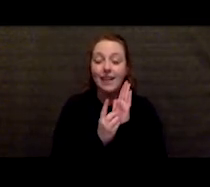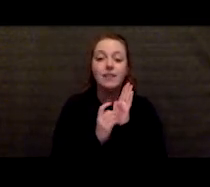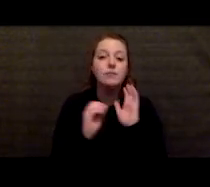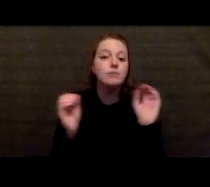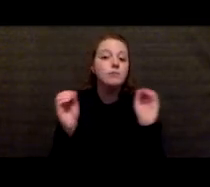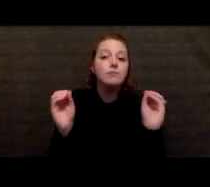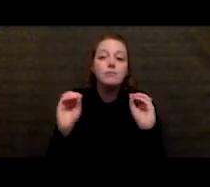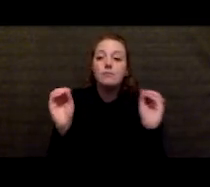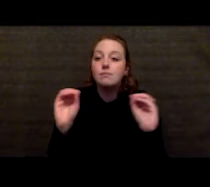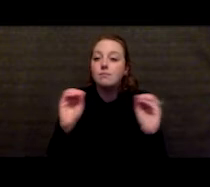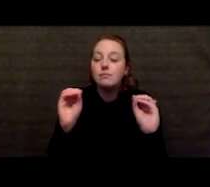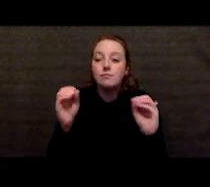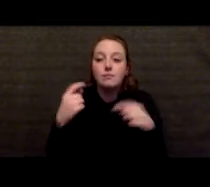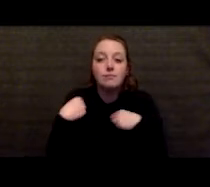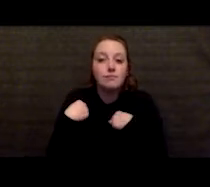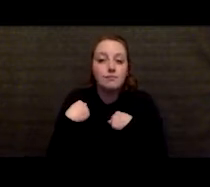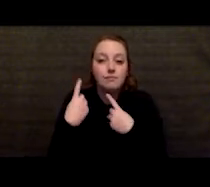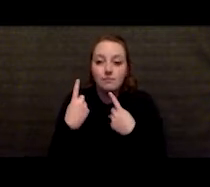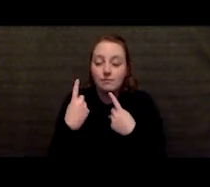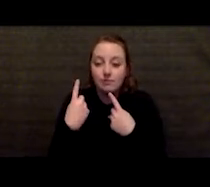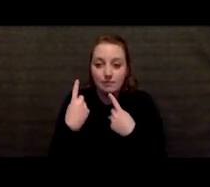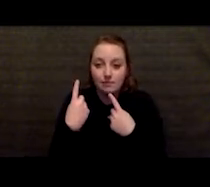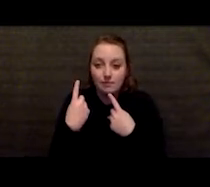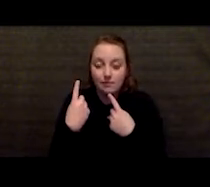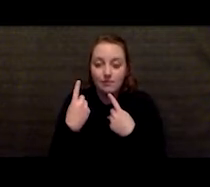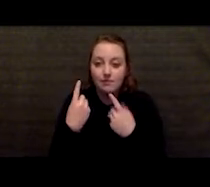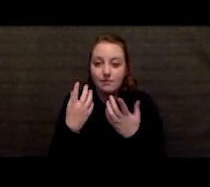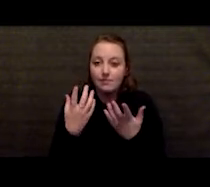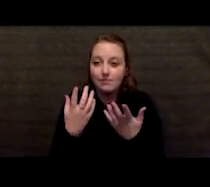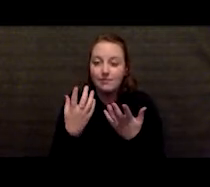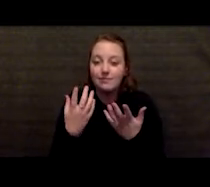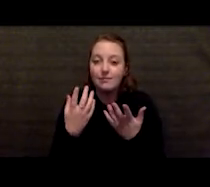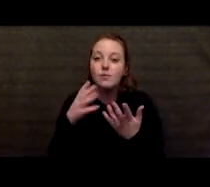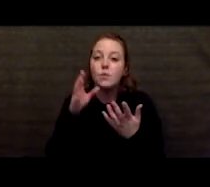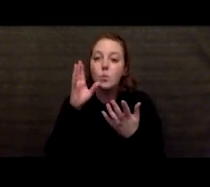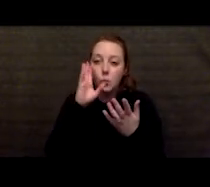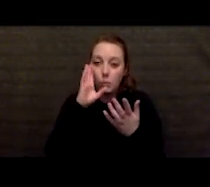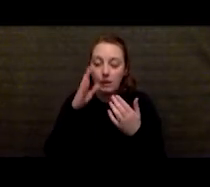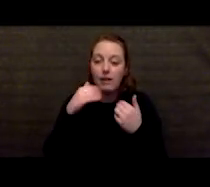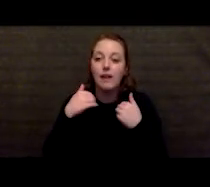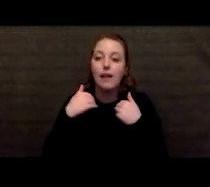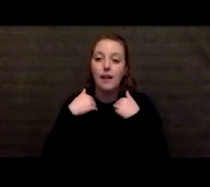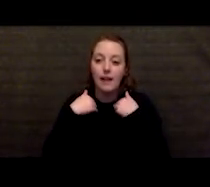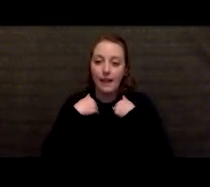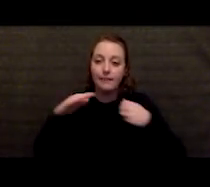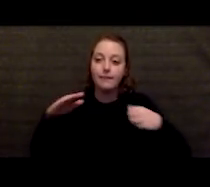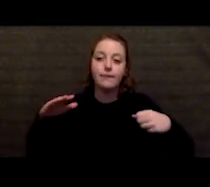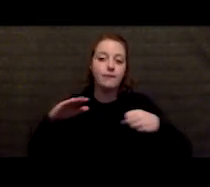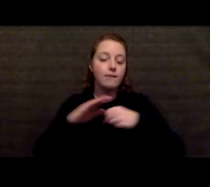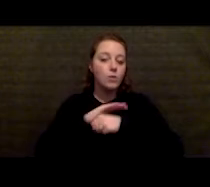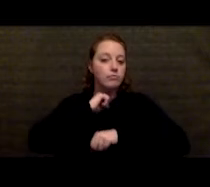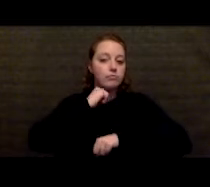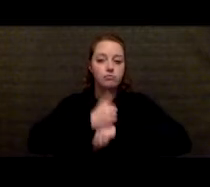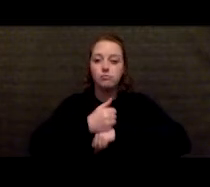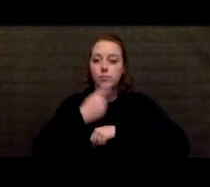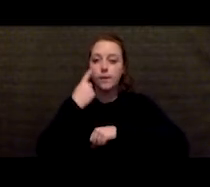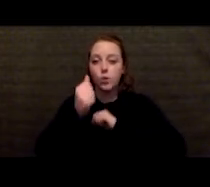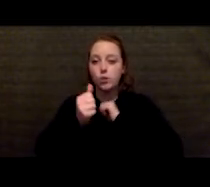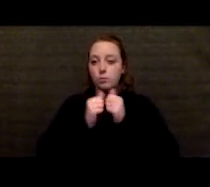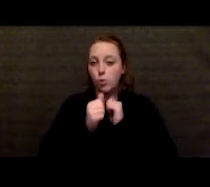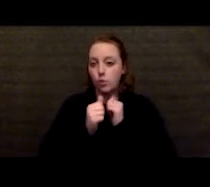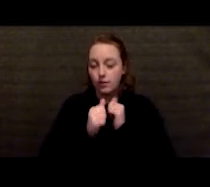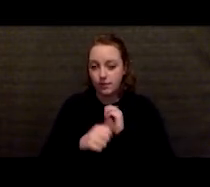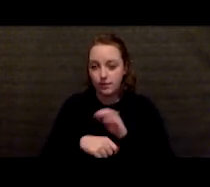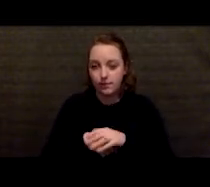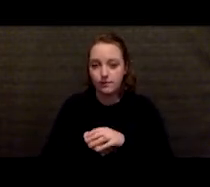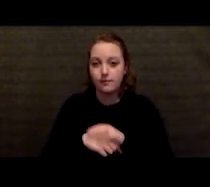And absolutely with either solution, you would end with a comprehensive facility. And the design process would